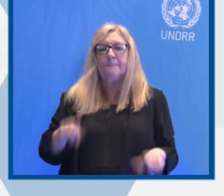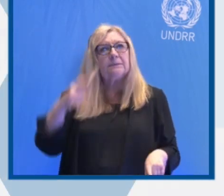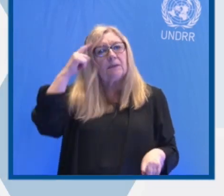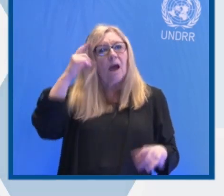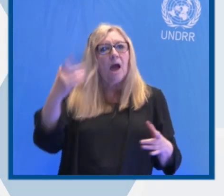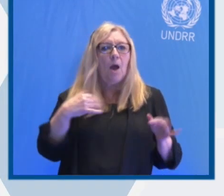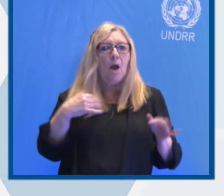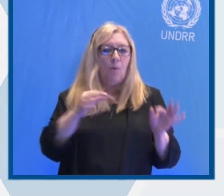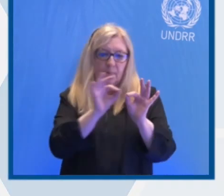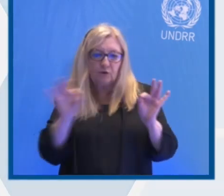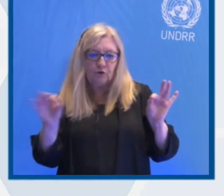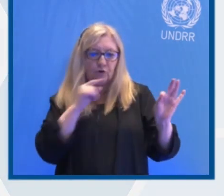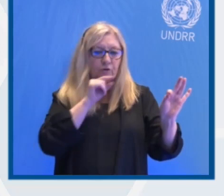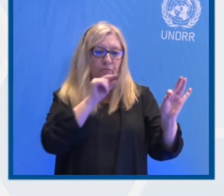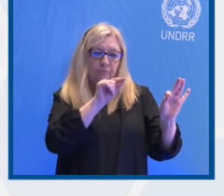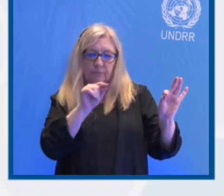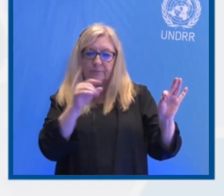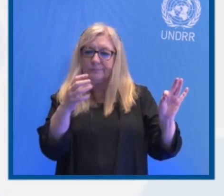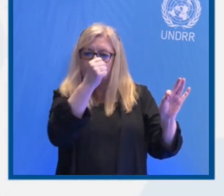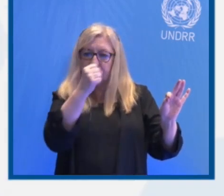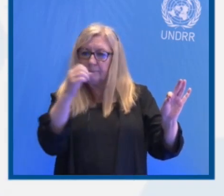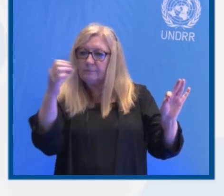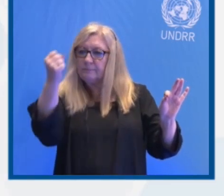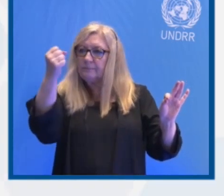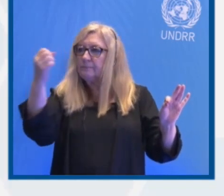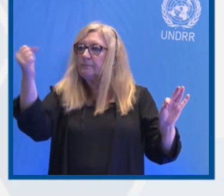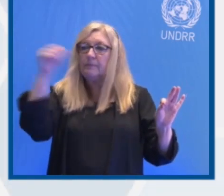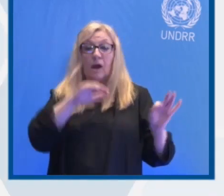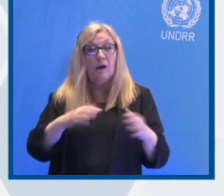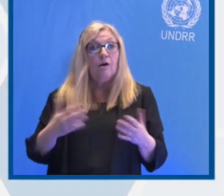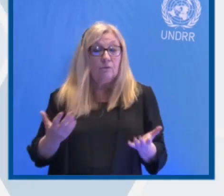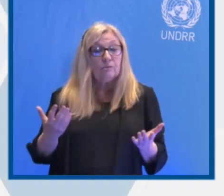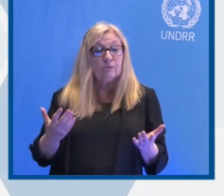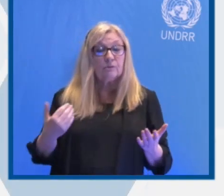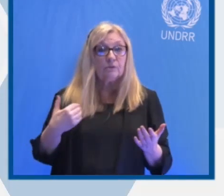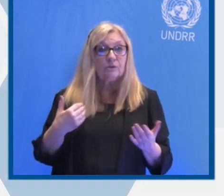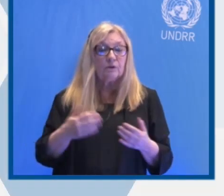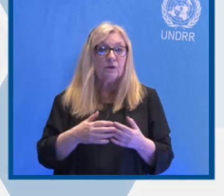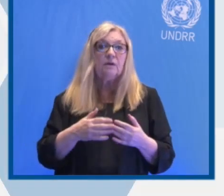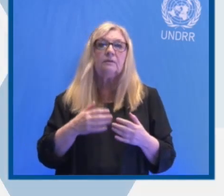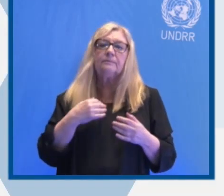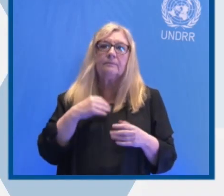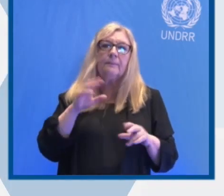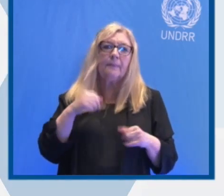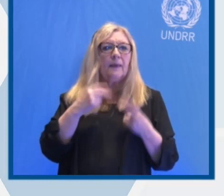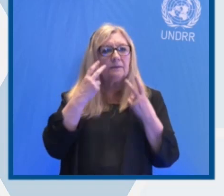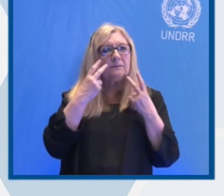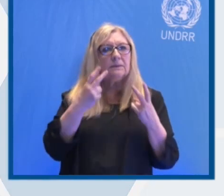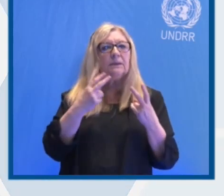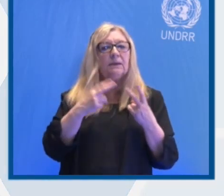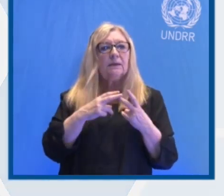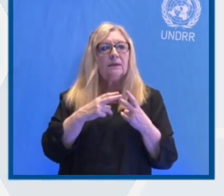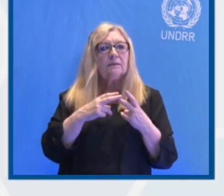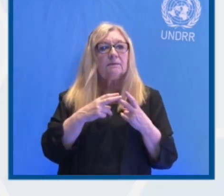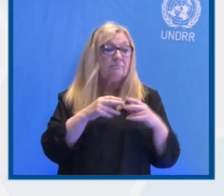every investment we make has some positive externality at community level. I can see that on the